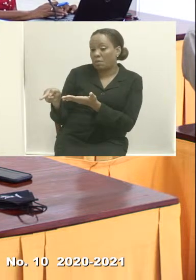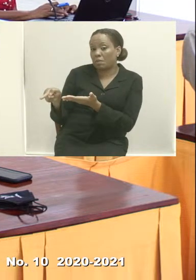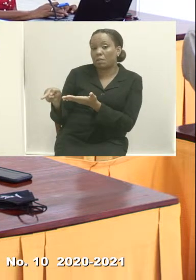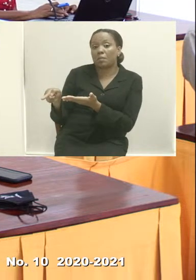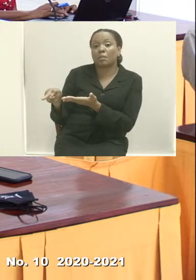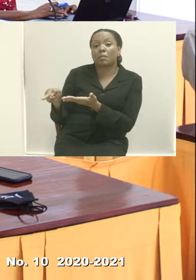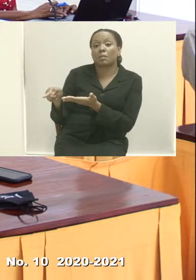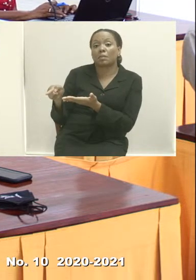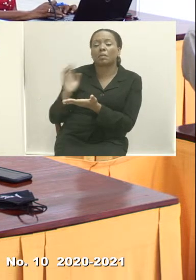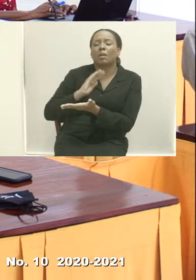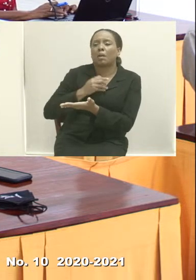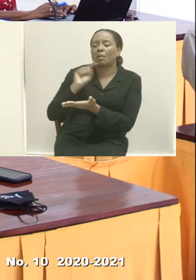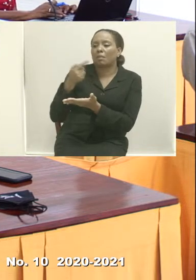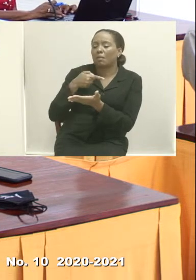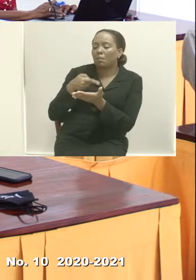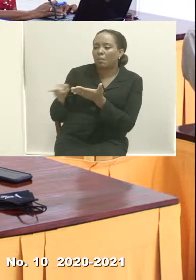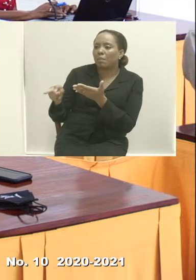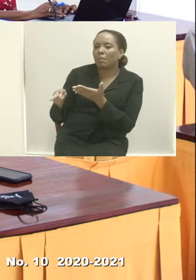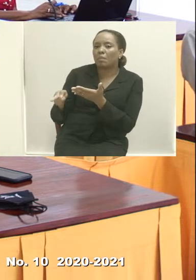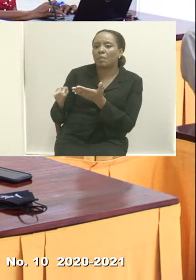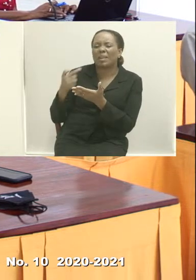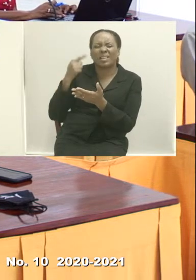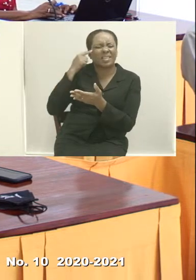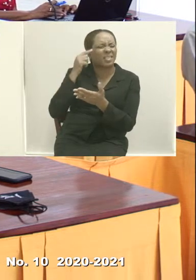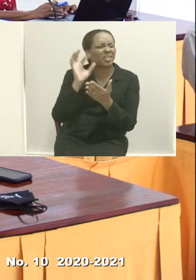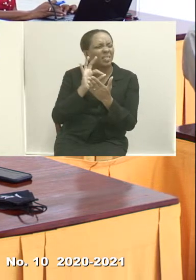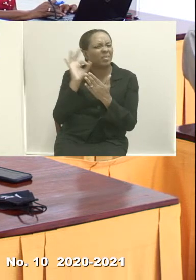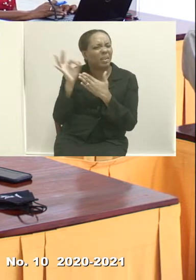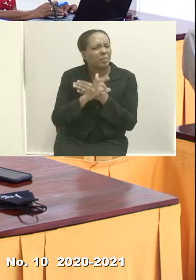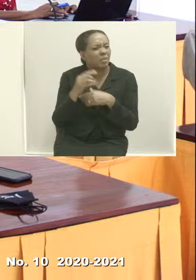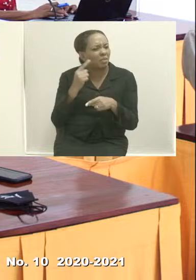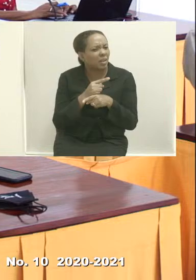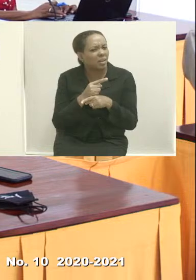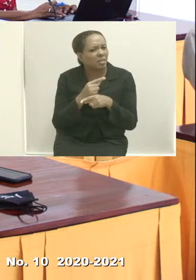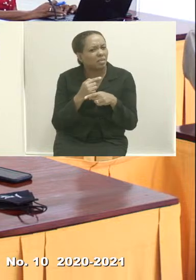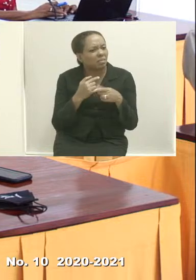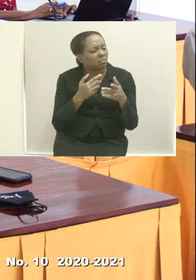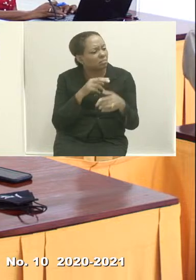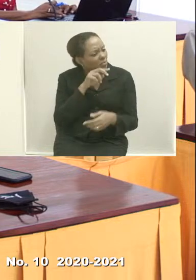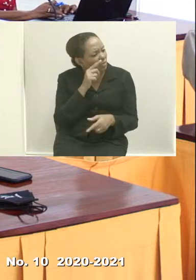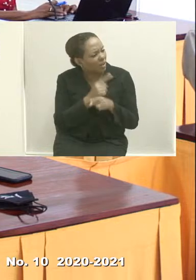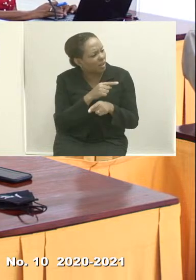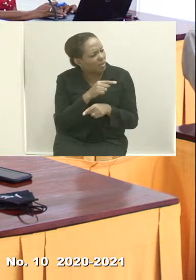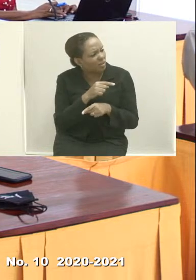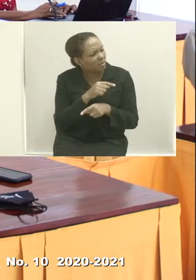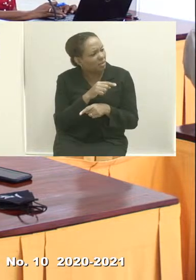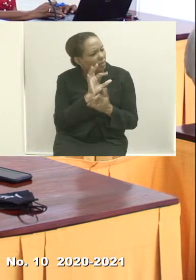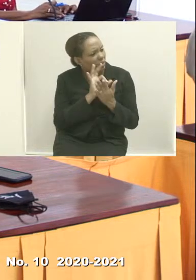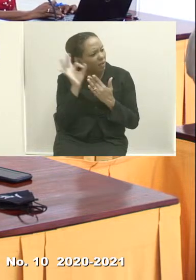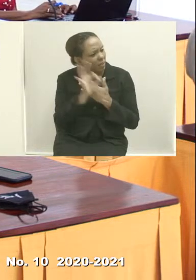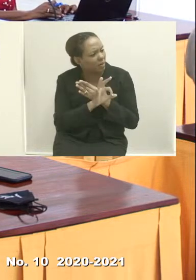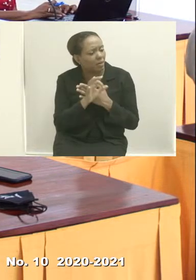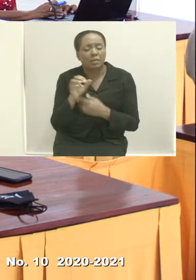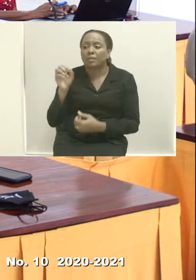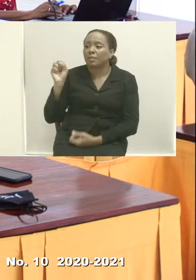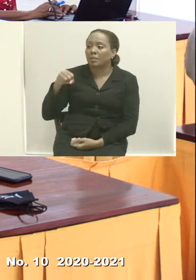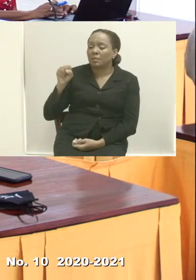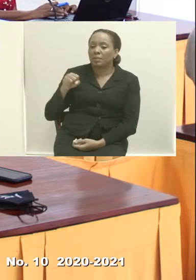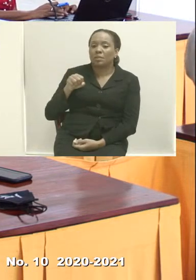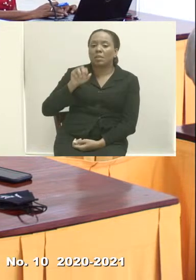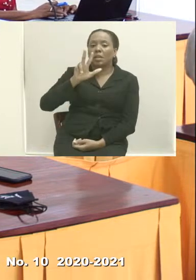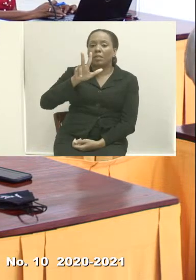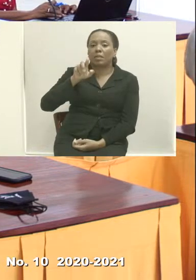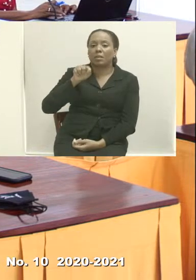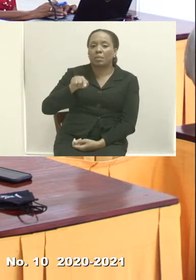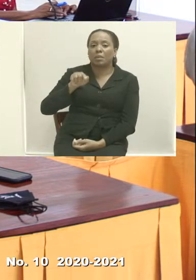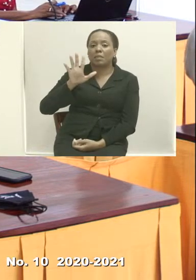have happened, P.S., in February of this year, start of February, would have been in the amount of $3.5 million. So